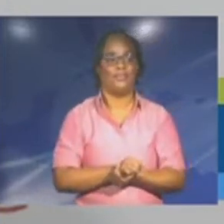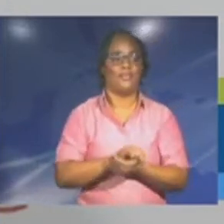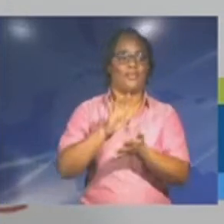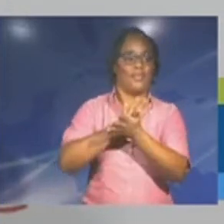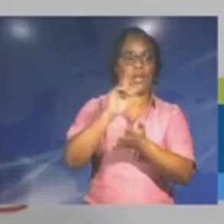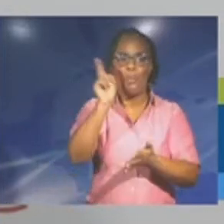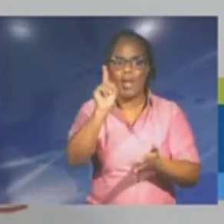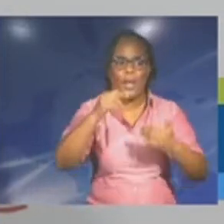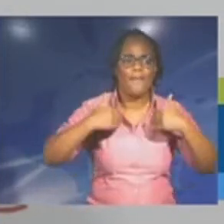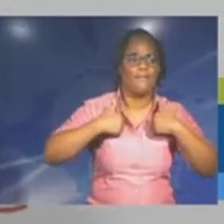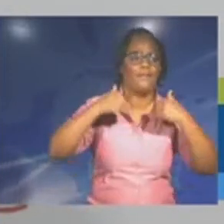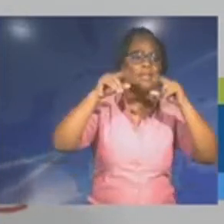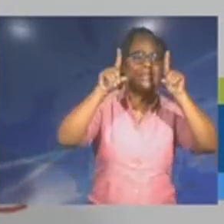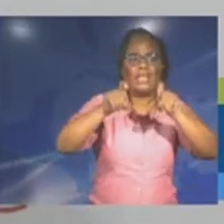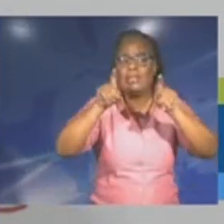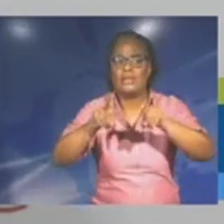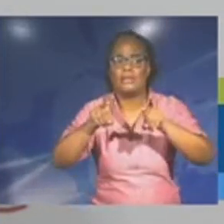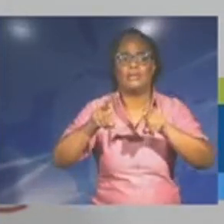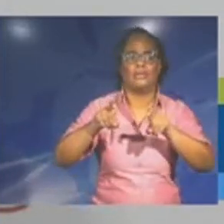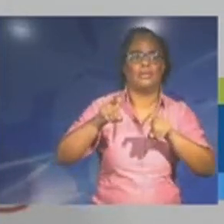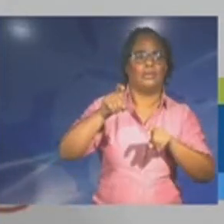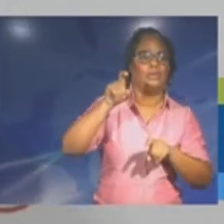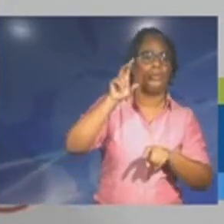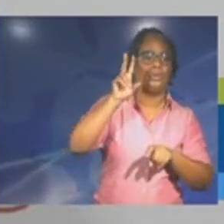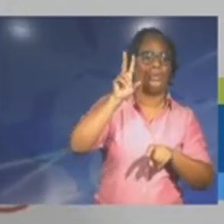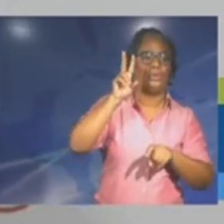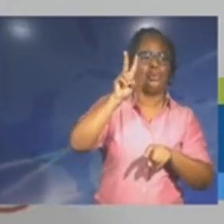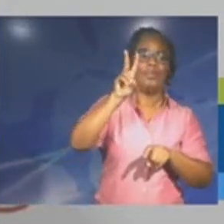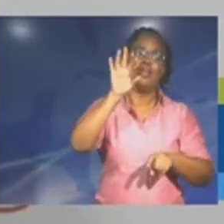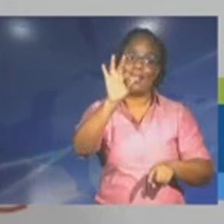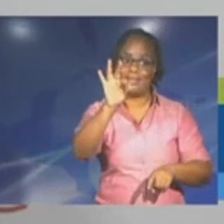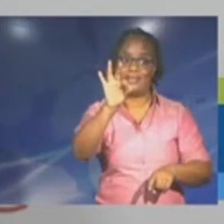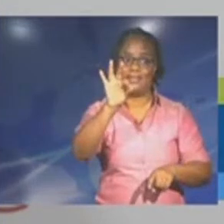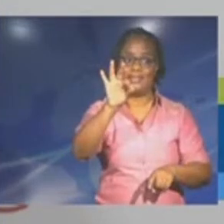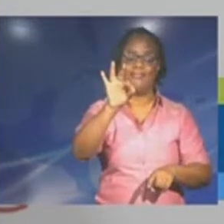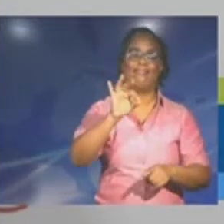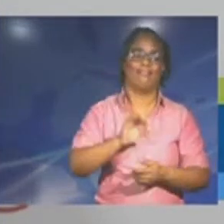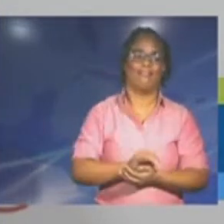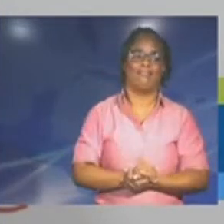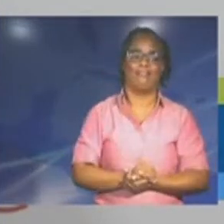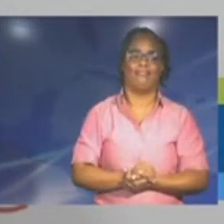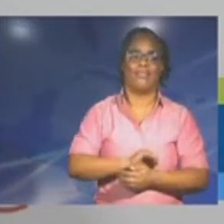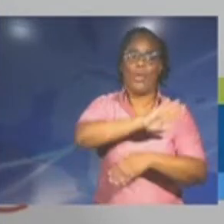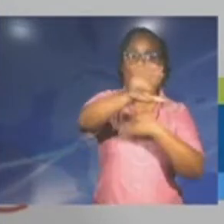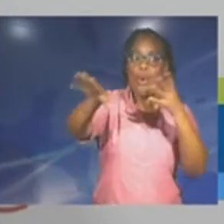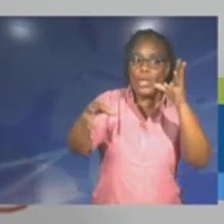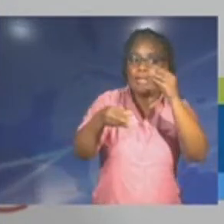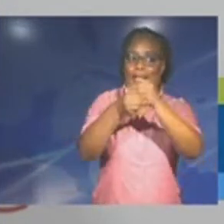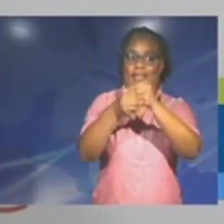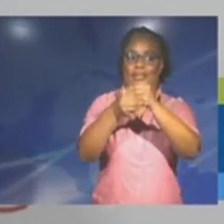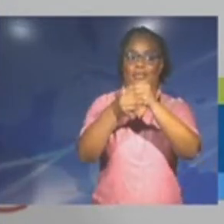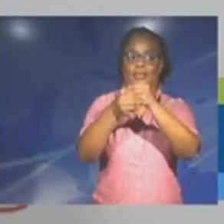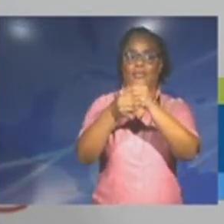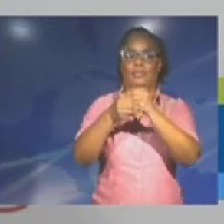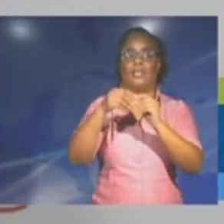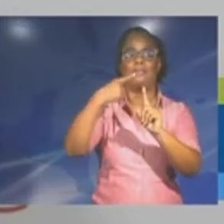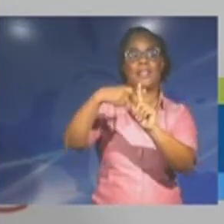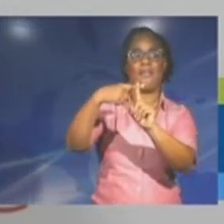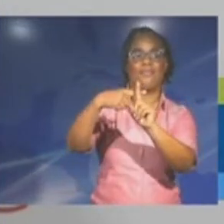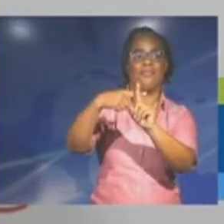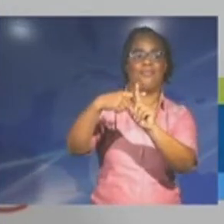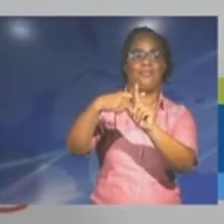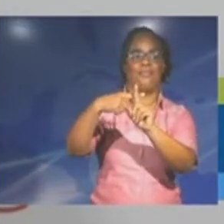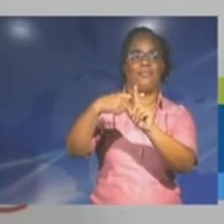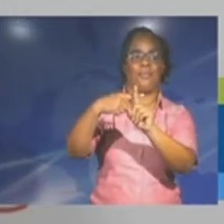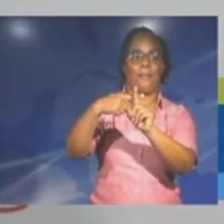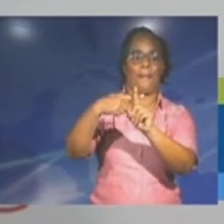tested, 29. So I'll now give you the aggregate. The total number of positive cases for